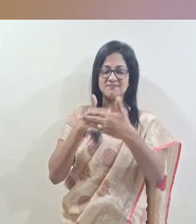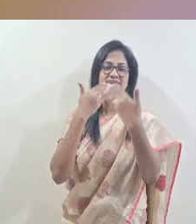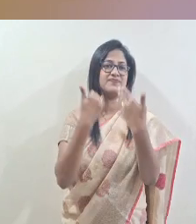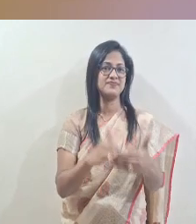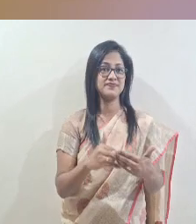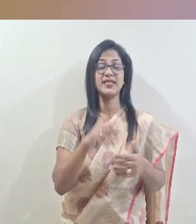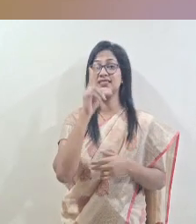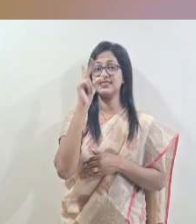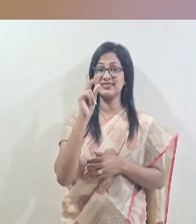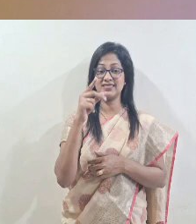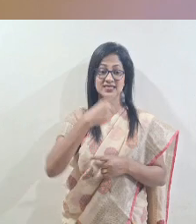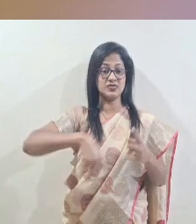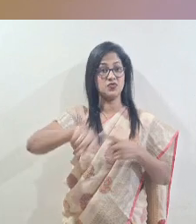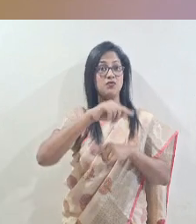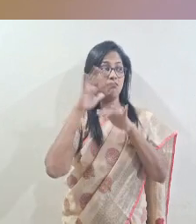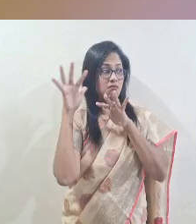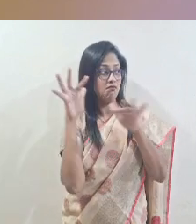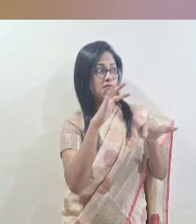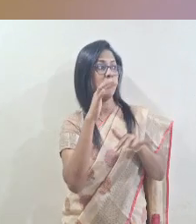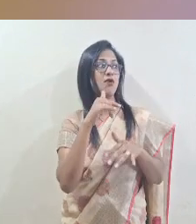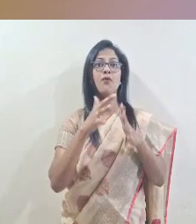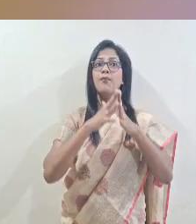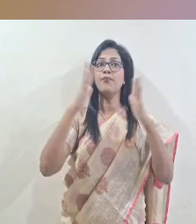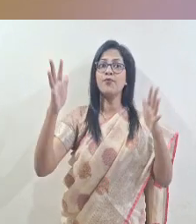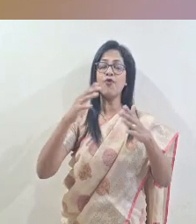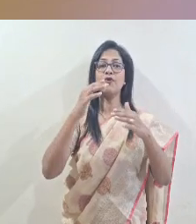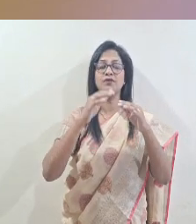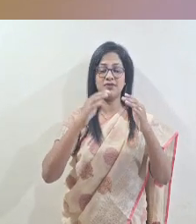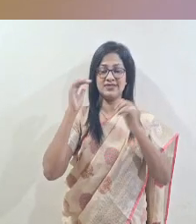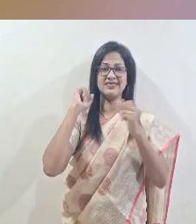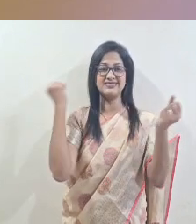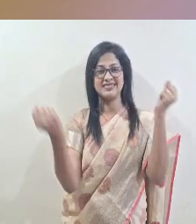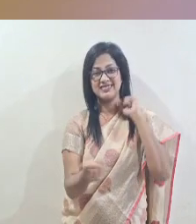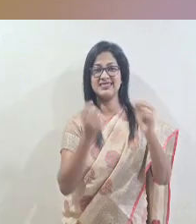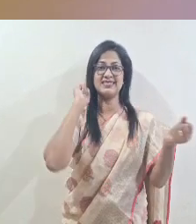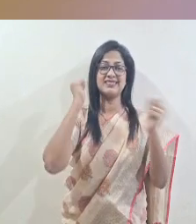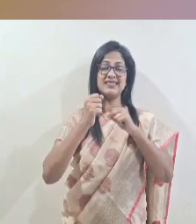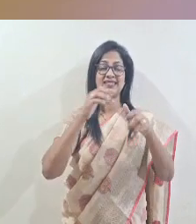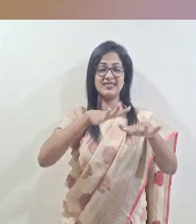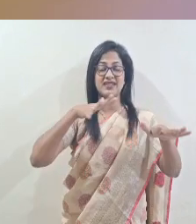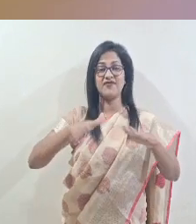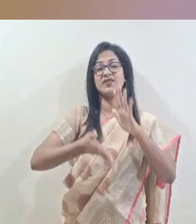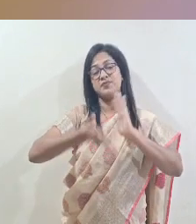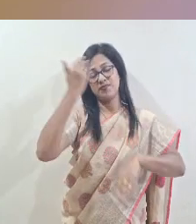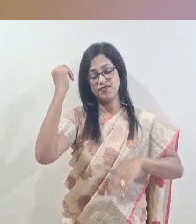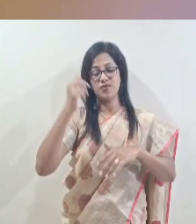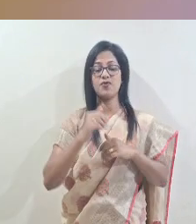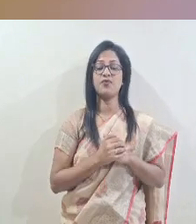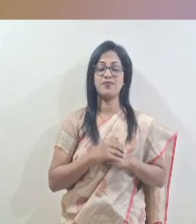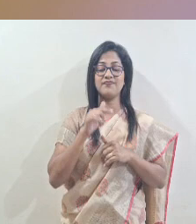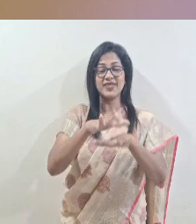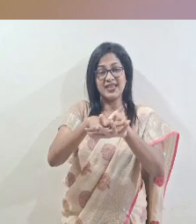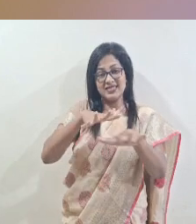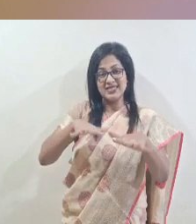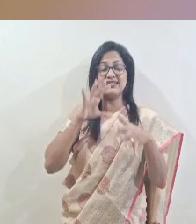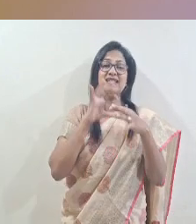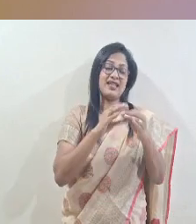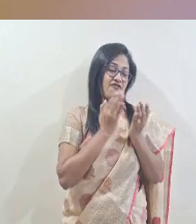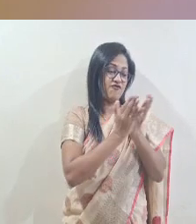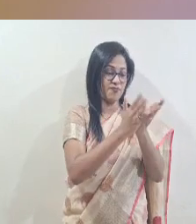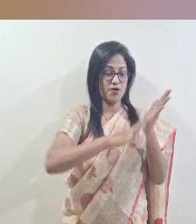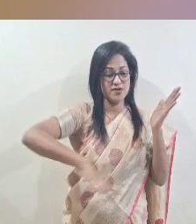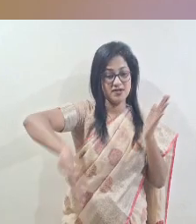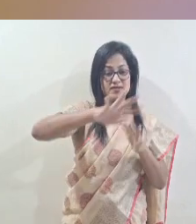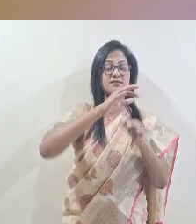And second, they are attracting more of the freight traffic by road. So there is congestion happening in port